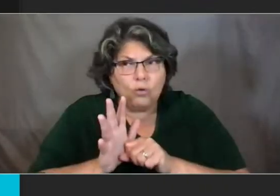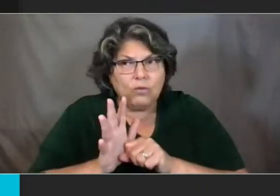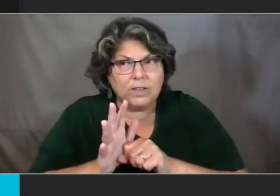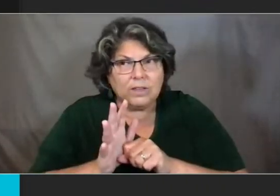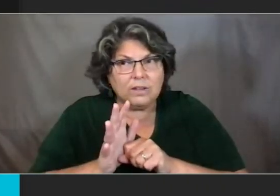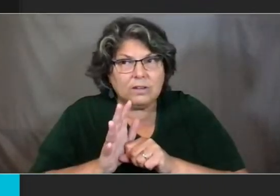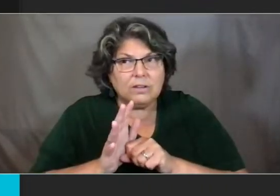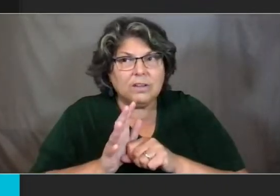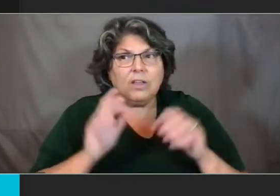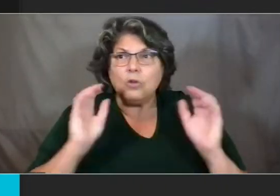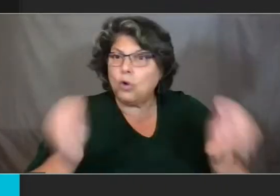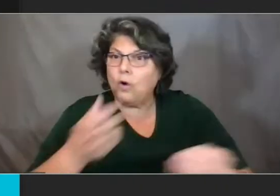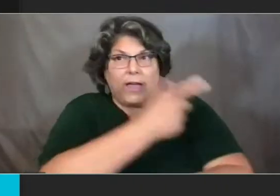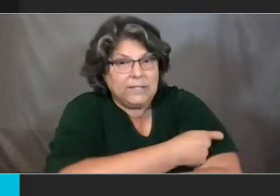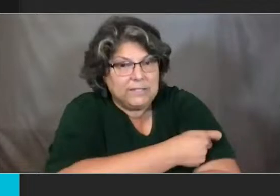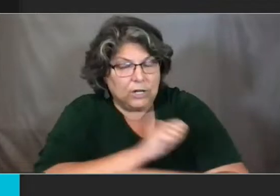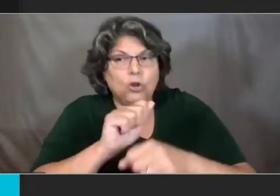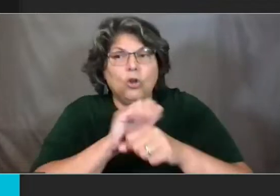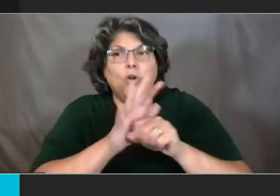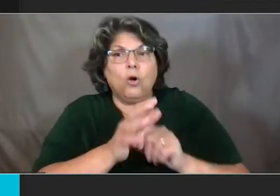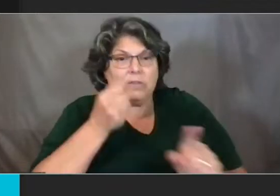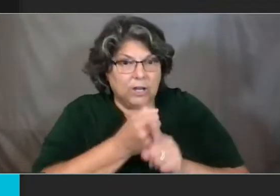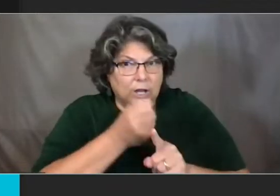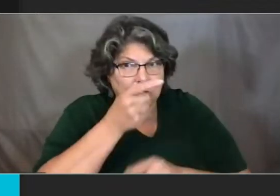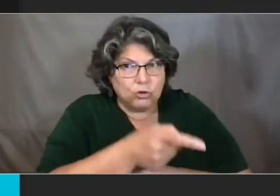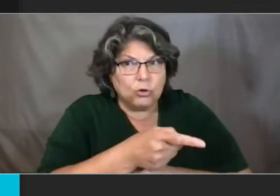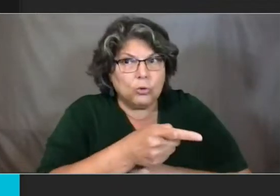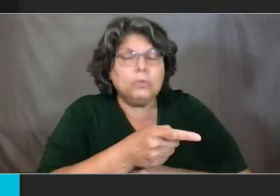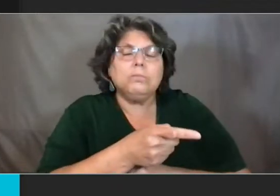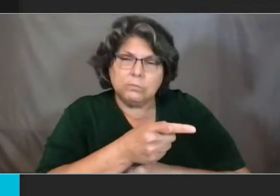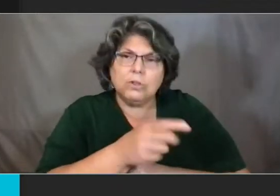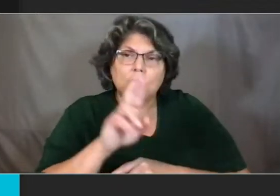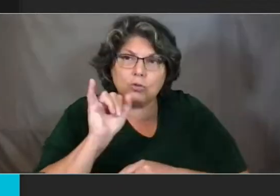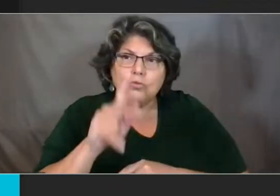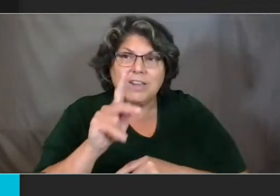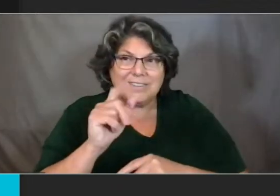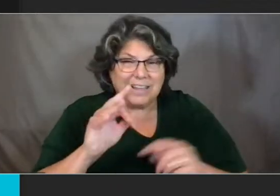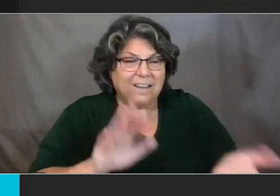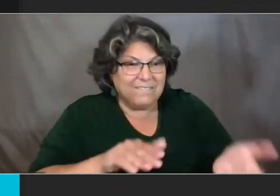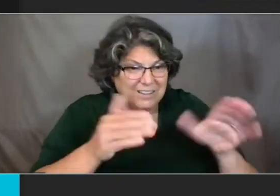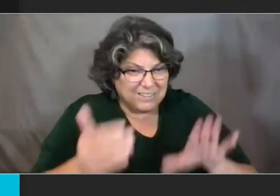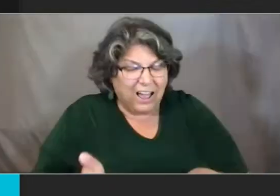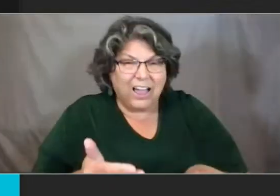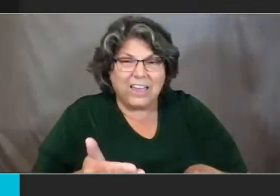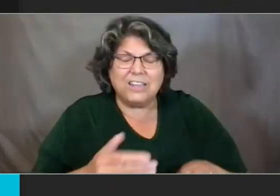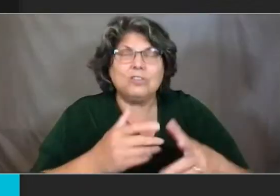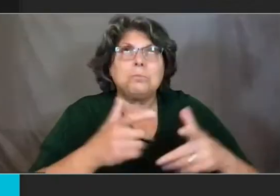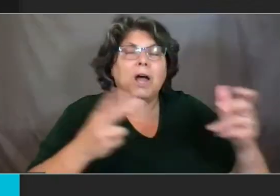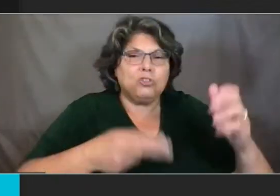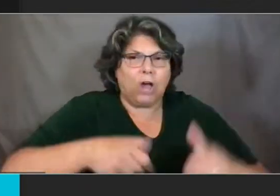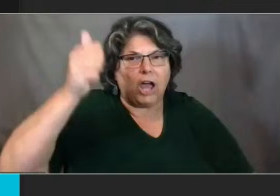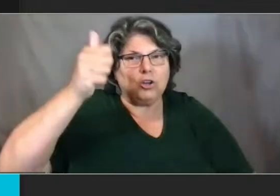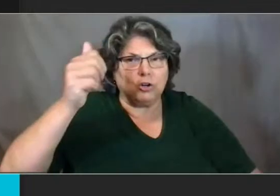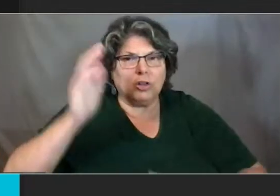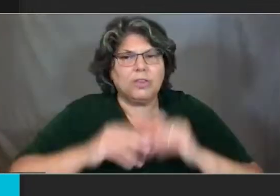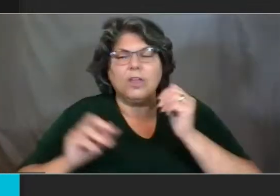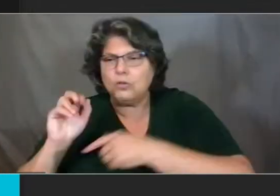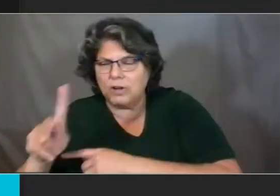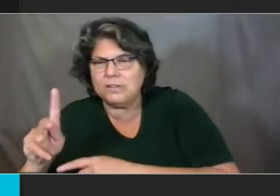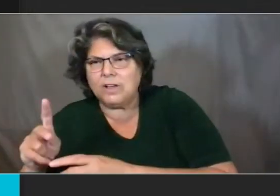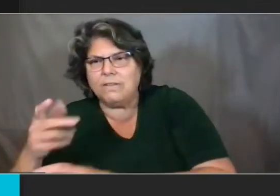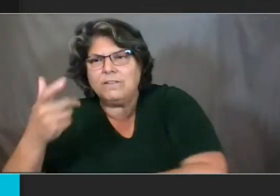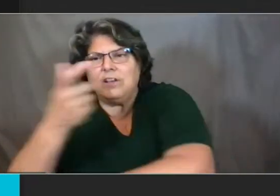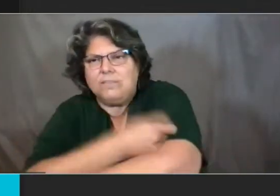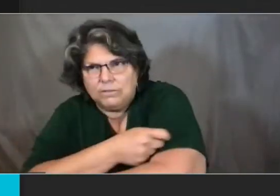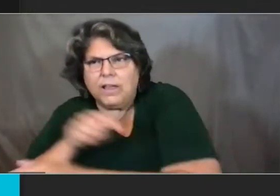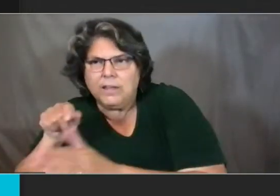more likely than the possible rare risk of dying from the vaccine. So I urge you, if you've been hesitant, you're